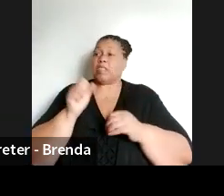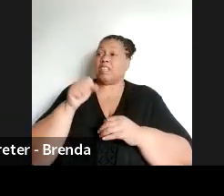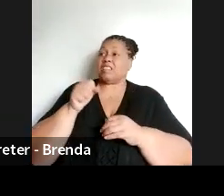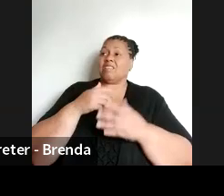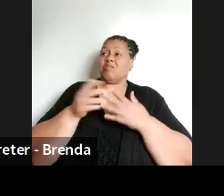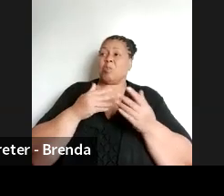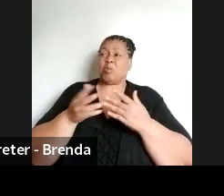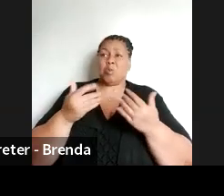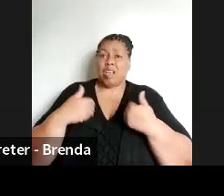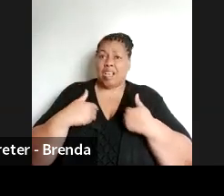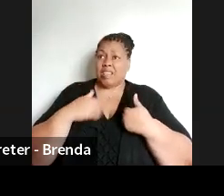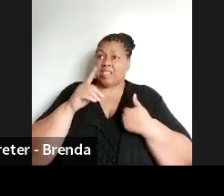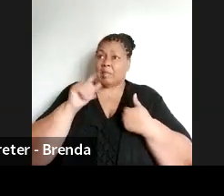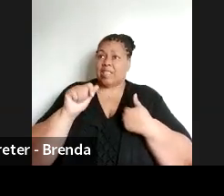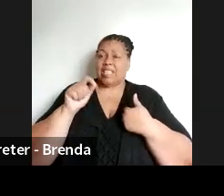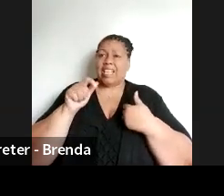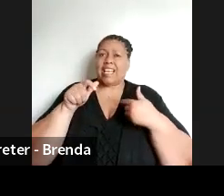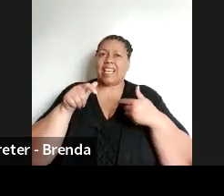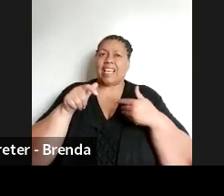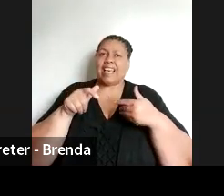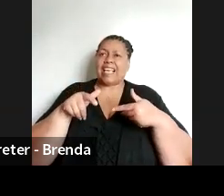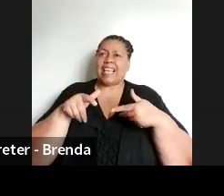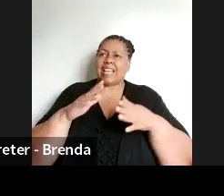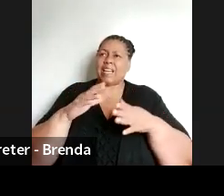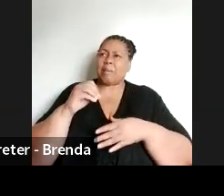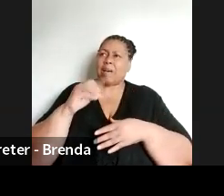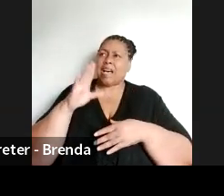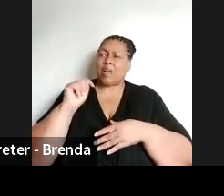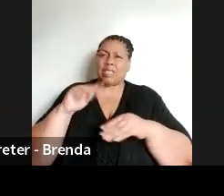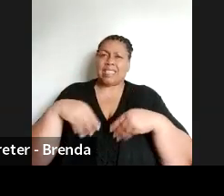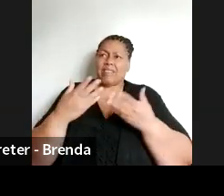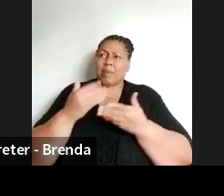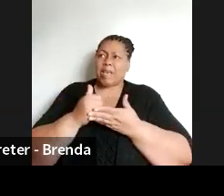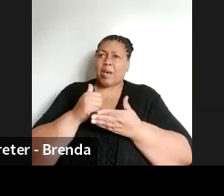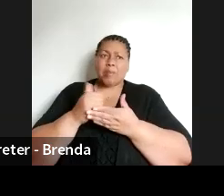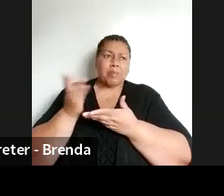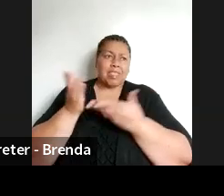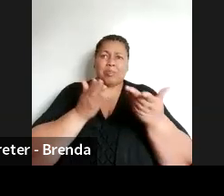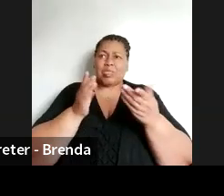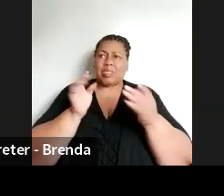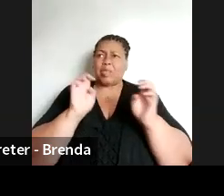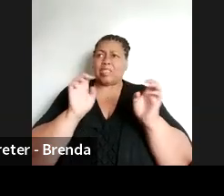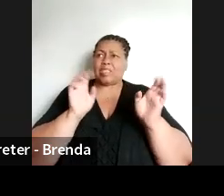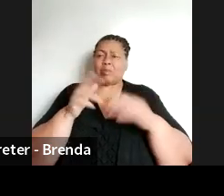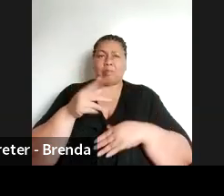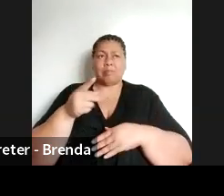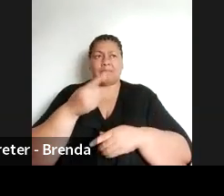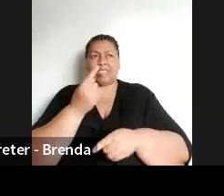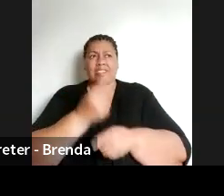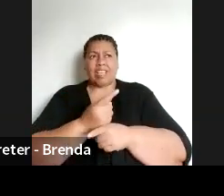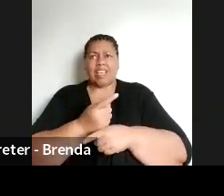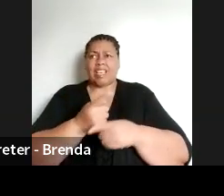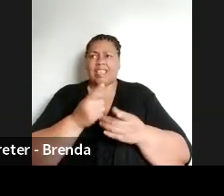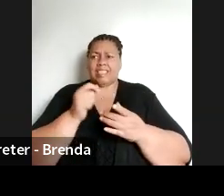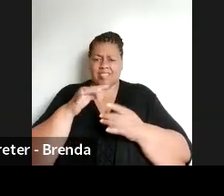I think just let them out, give them help, take them to the emergency room. Yeah, they've got it, especially if they're in a